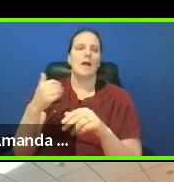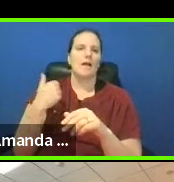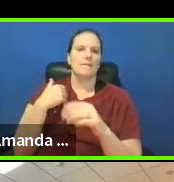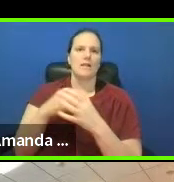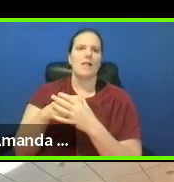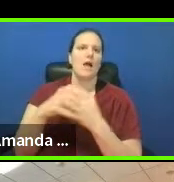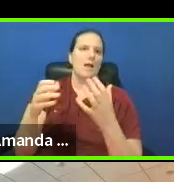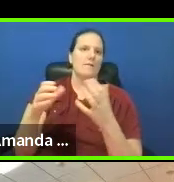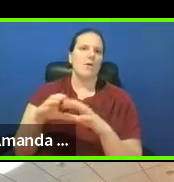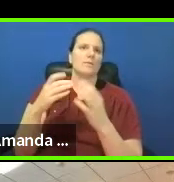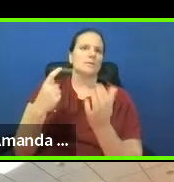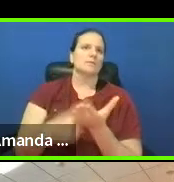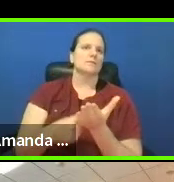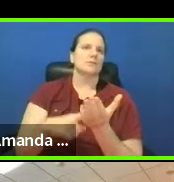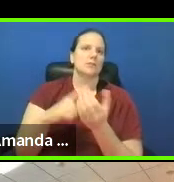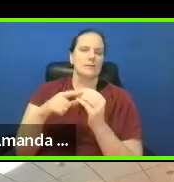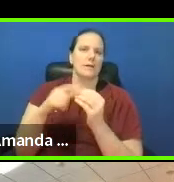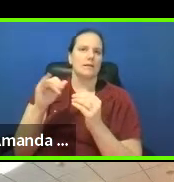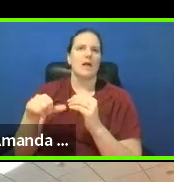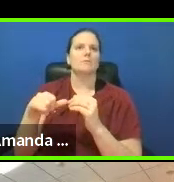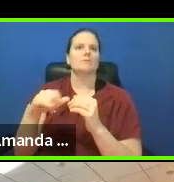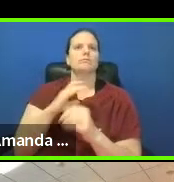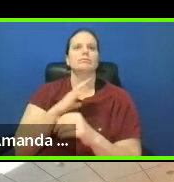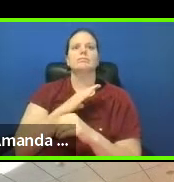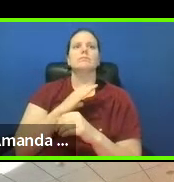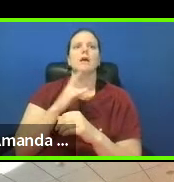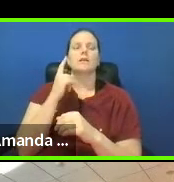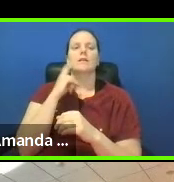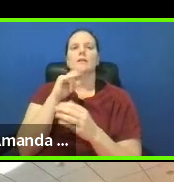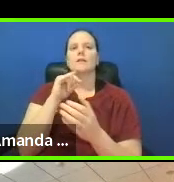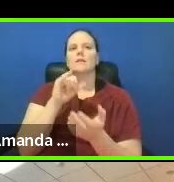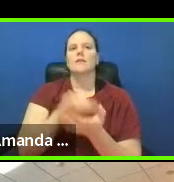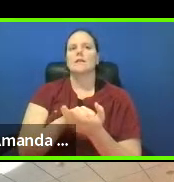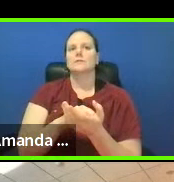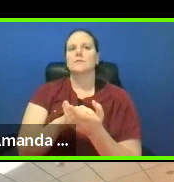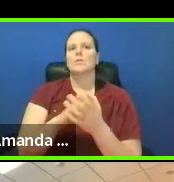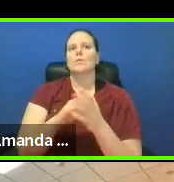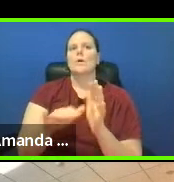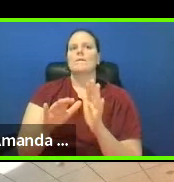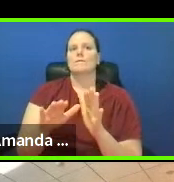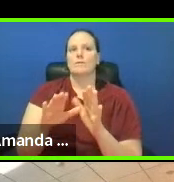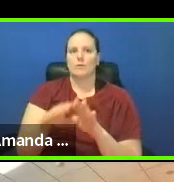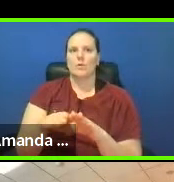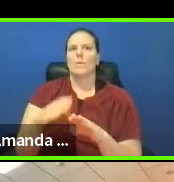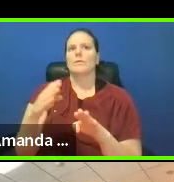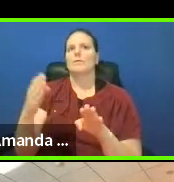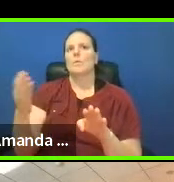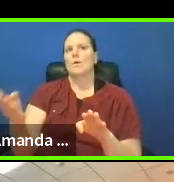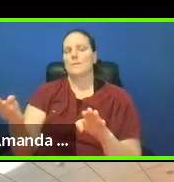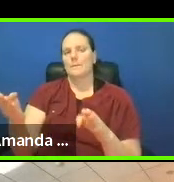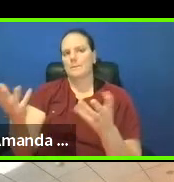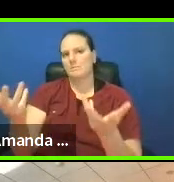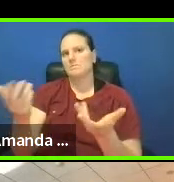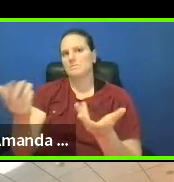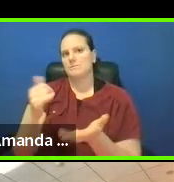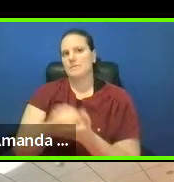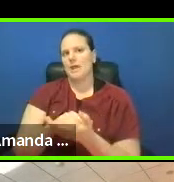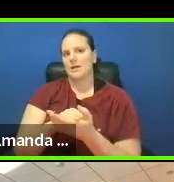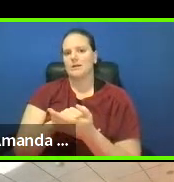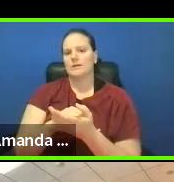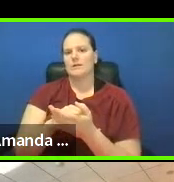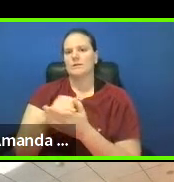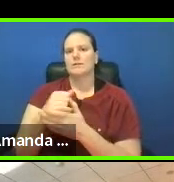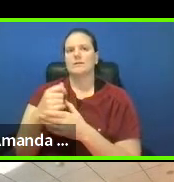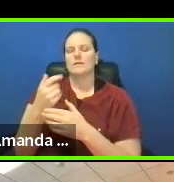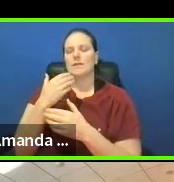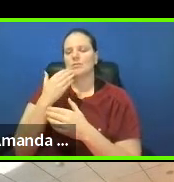lot of open discussion about this, because I just think that this was a wonderful door opener. And presenters, thank you so very,